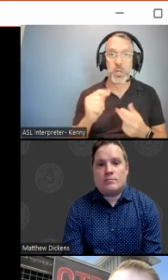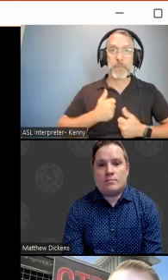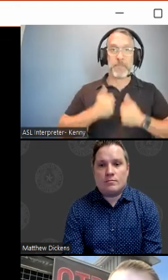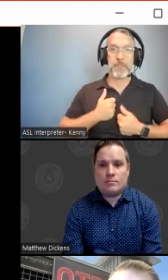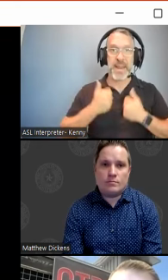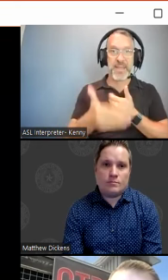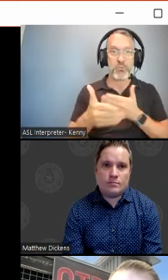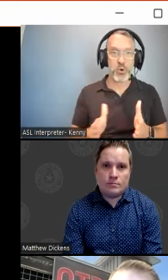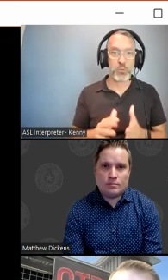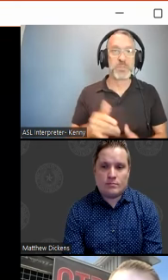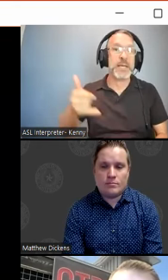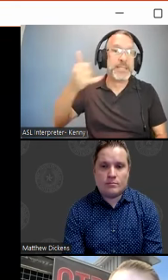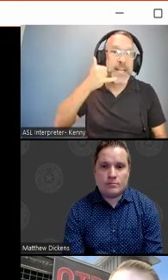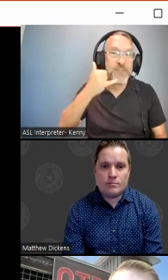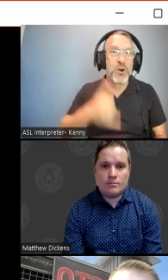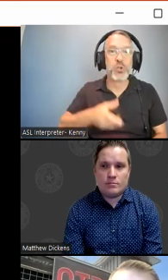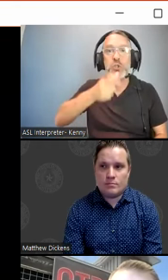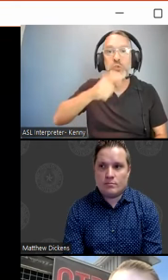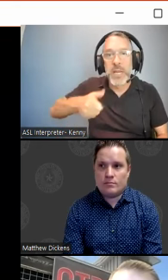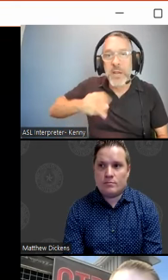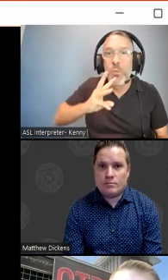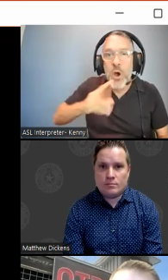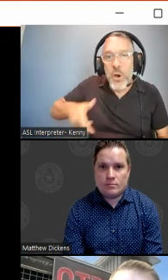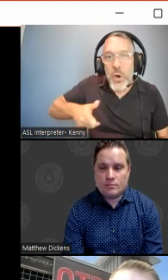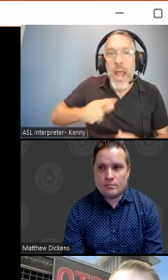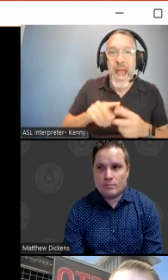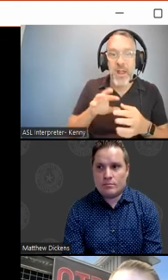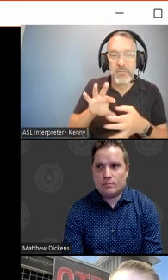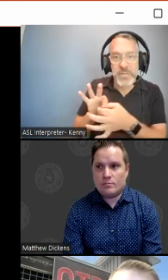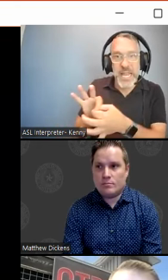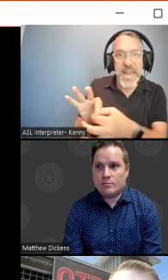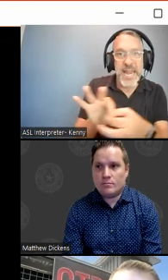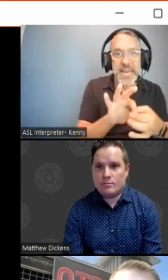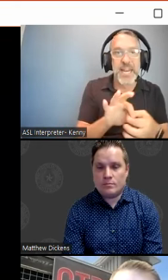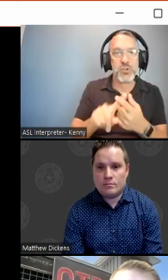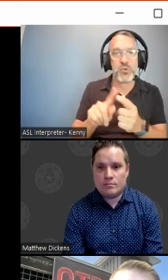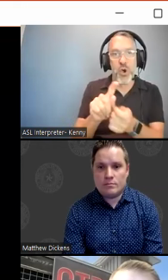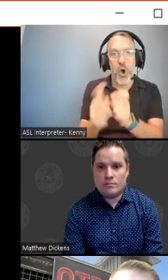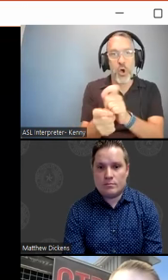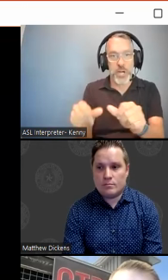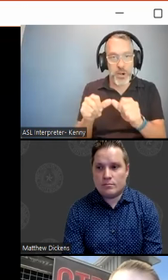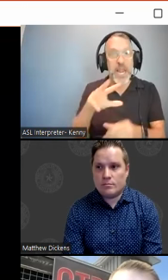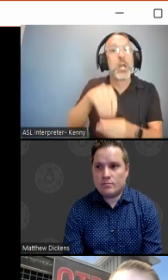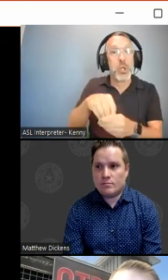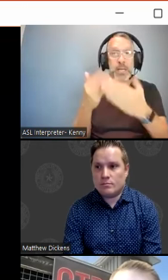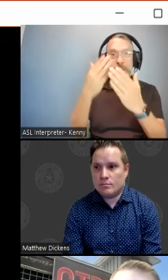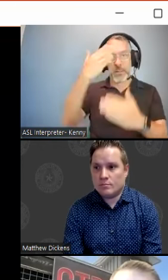rooms, telephones, drinking fountains, and the routes connecting those elements to the altered area, including the